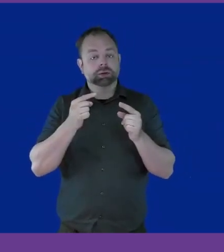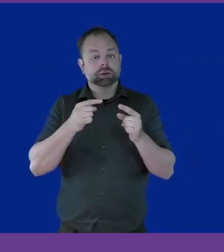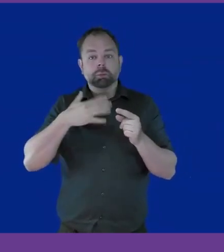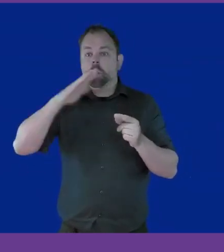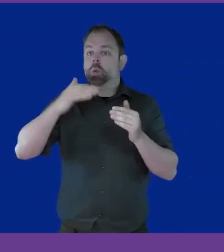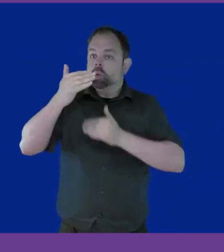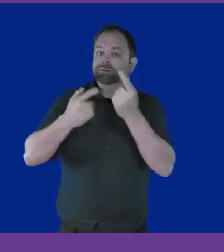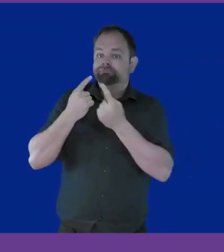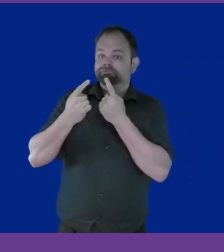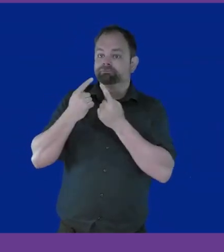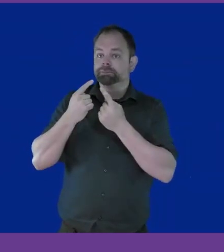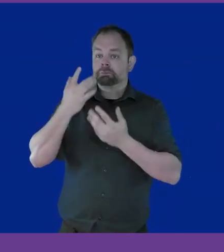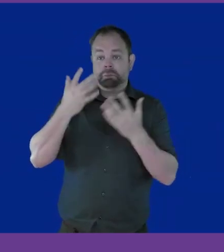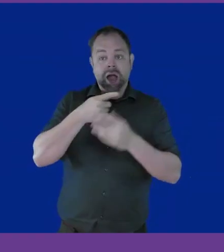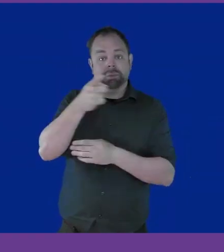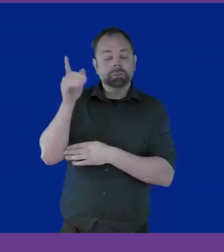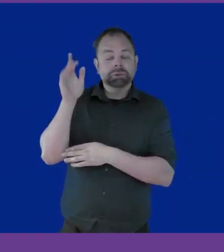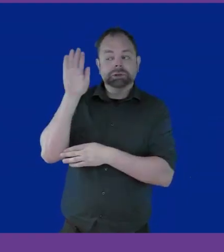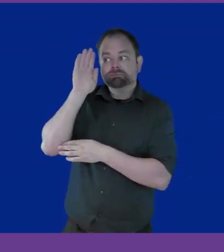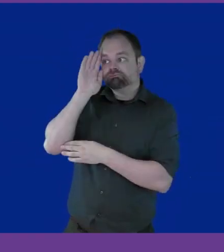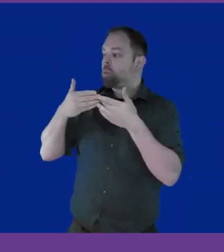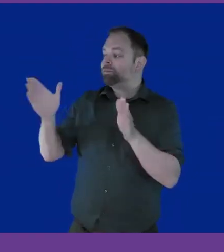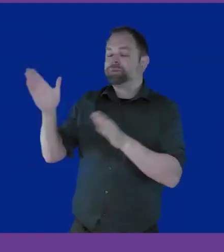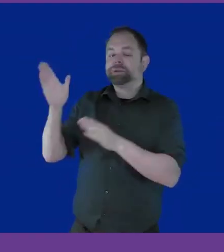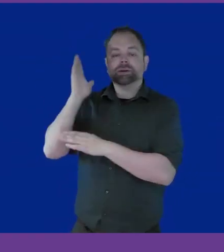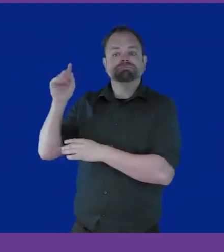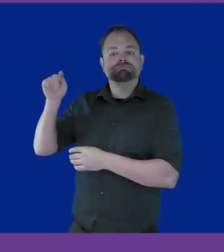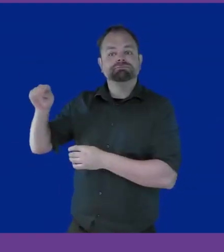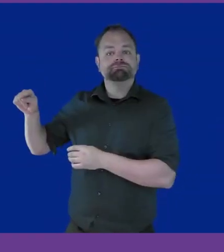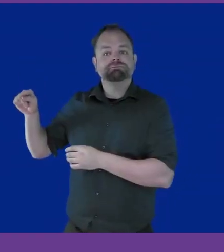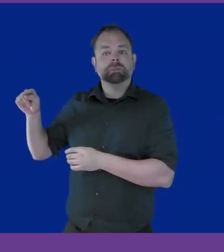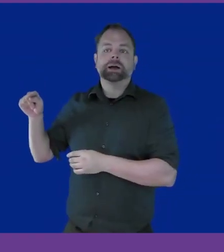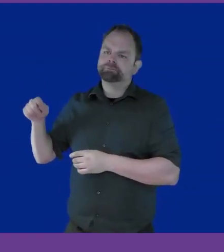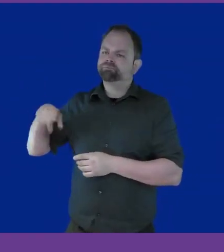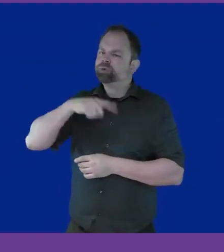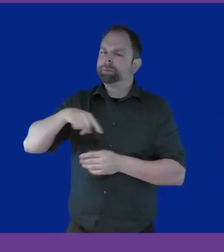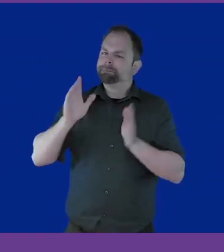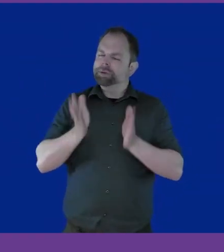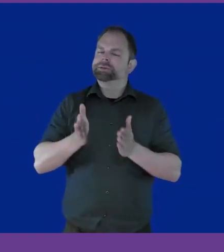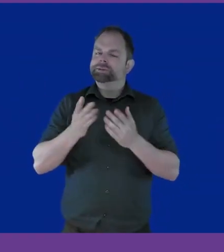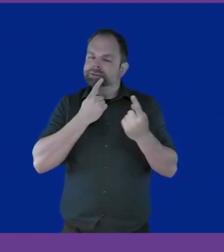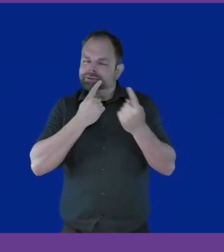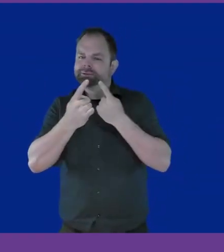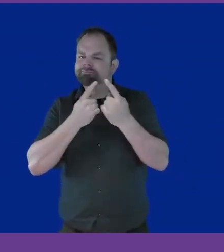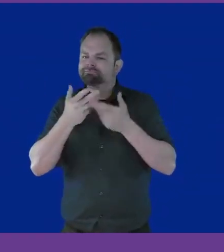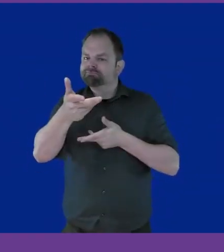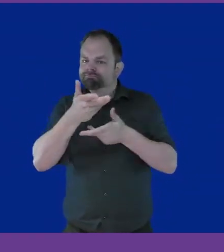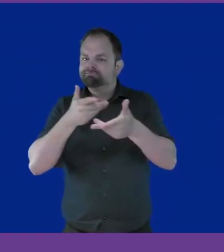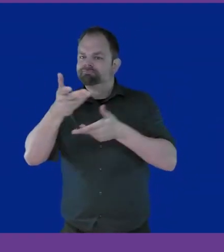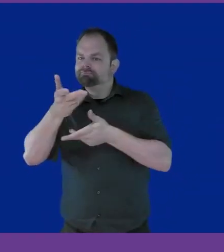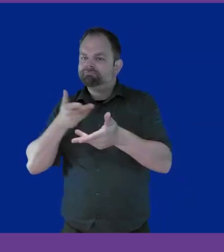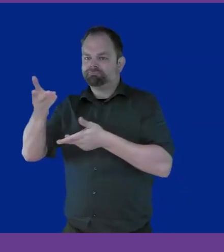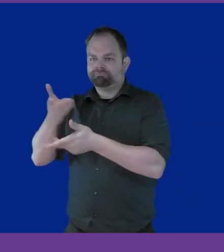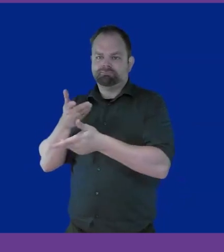right balance, because if everything is based on screens, we also need to catch the right balance between accessible